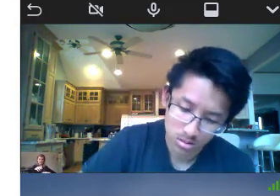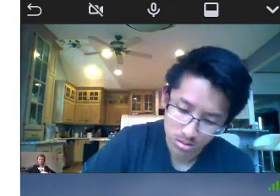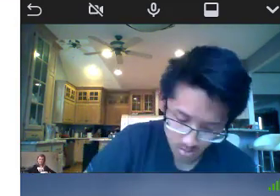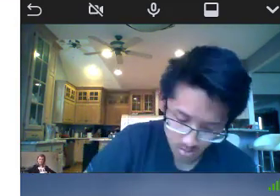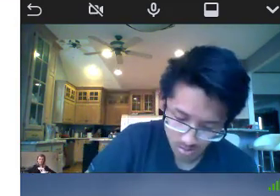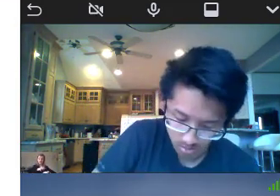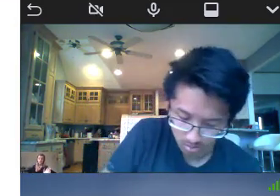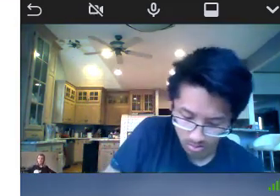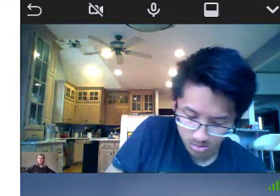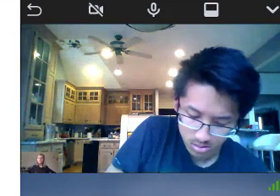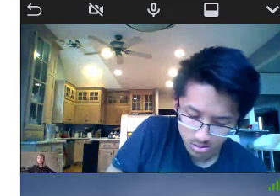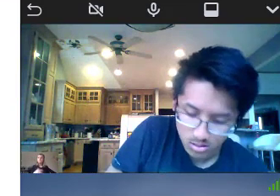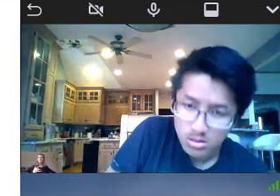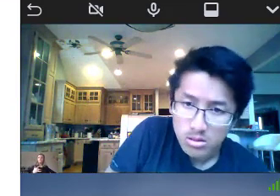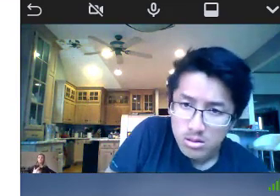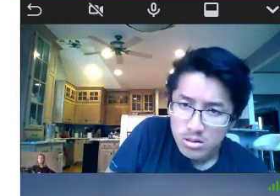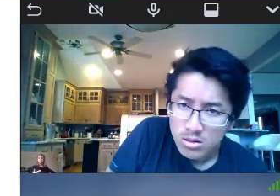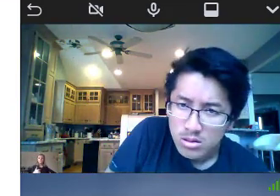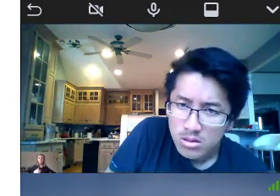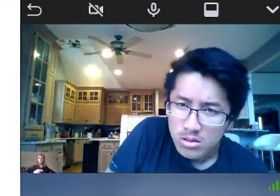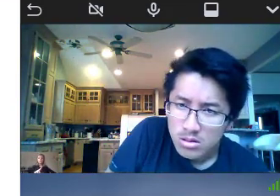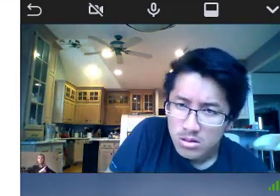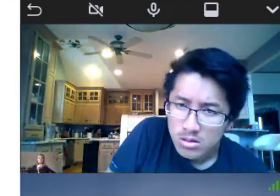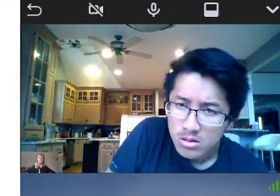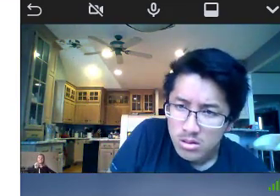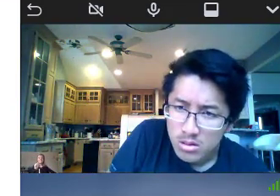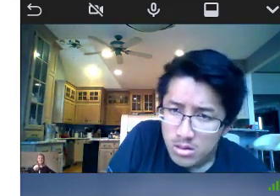correlation, which again is kind of in this